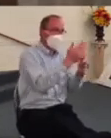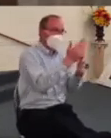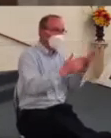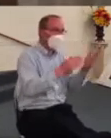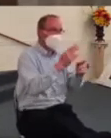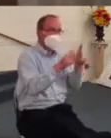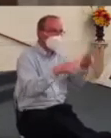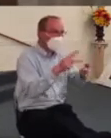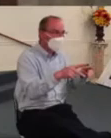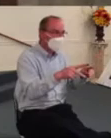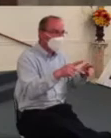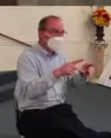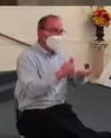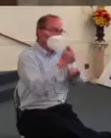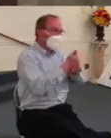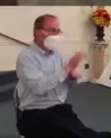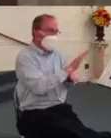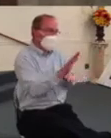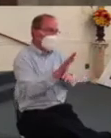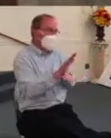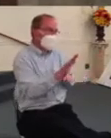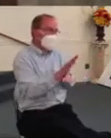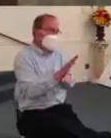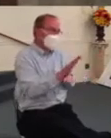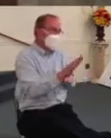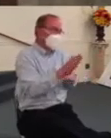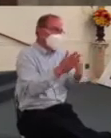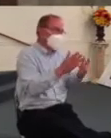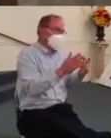their force, and it was nothing.